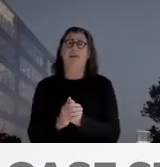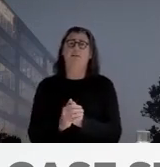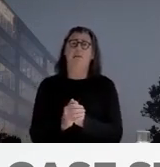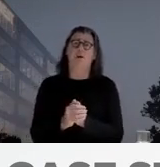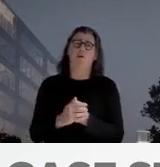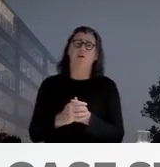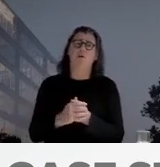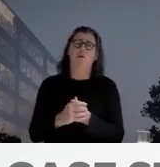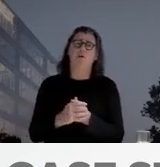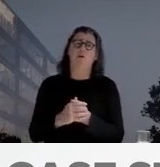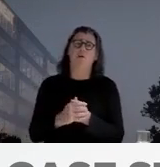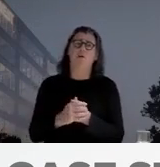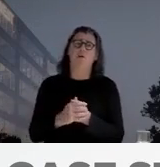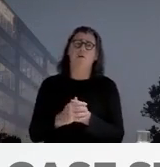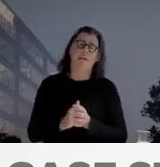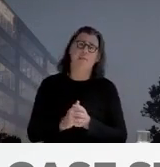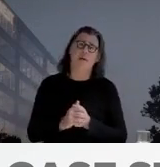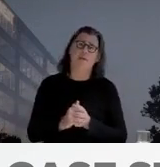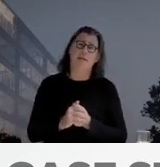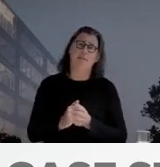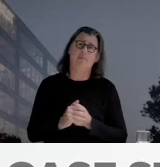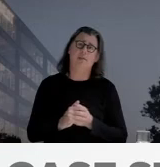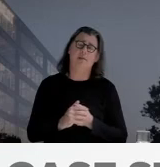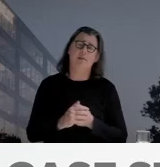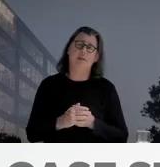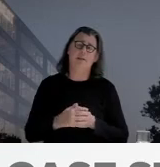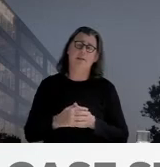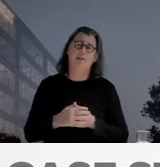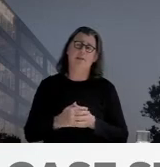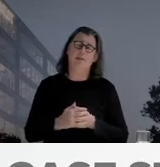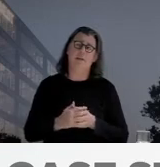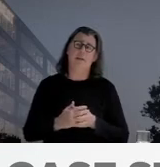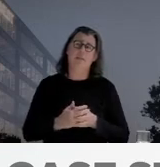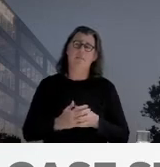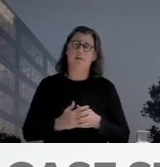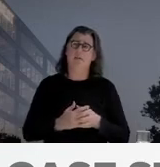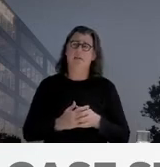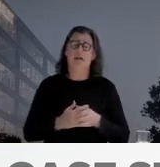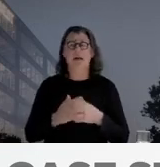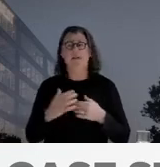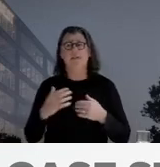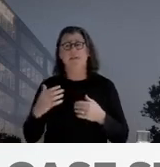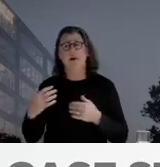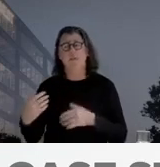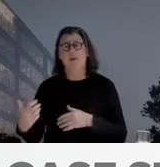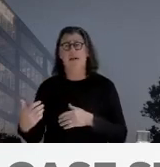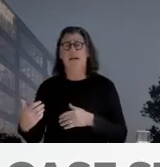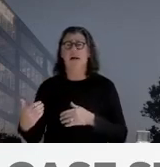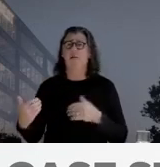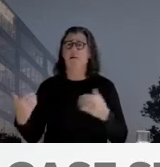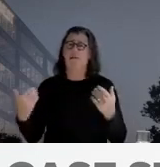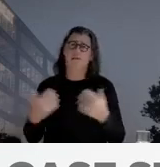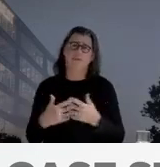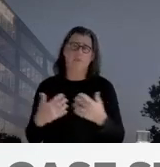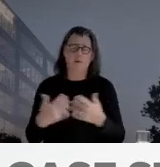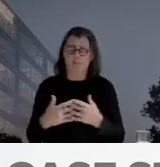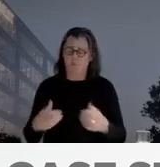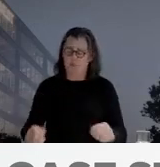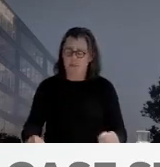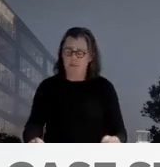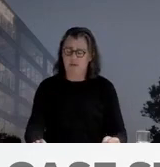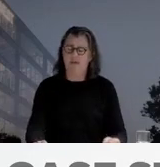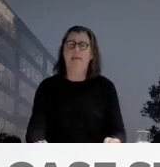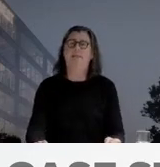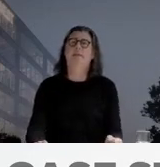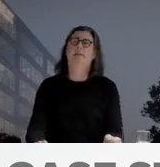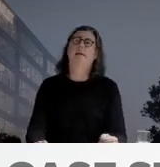bit to go to same project, but talking to Embodied and operating carbon as the point at